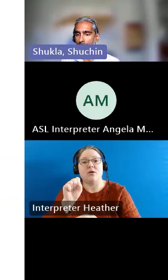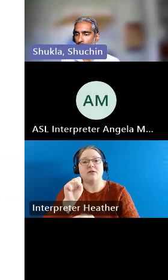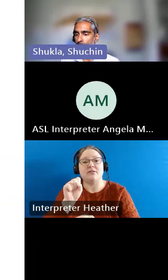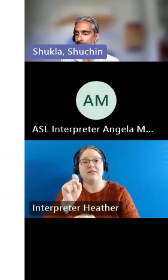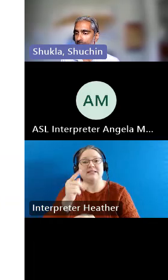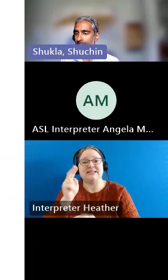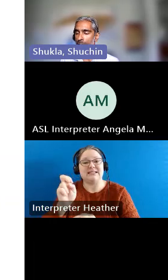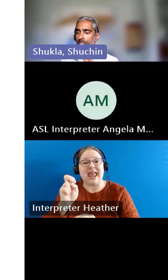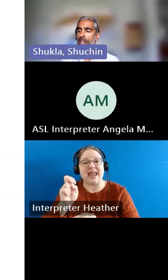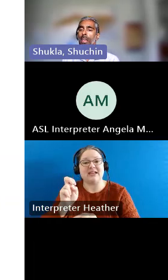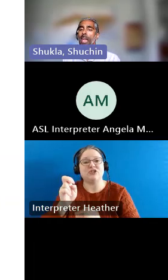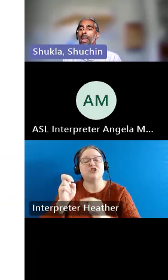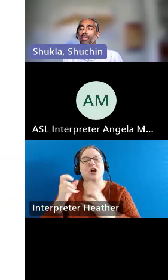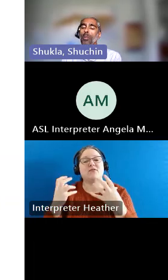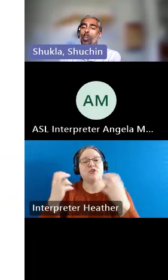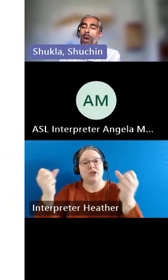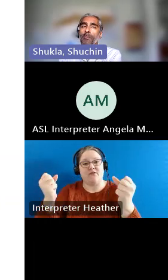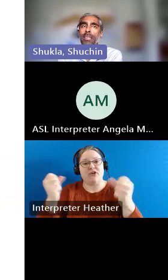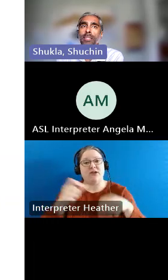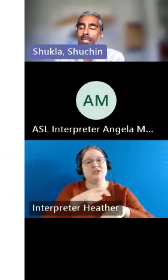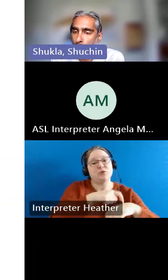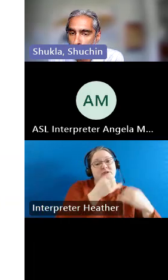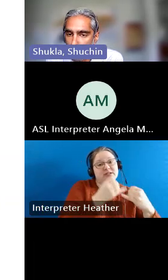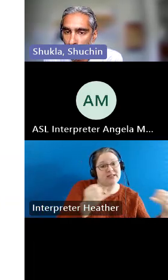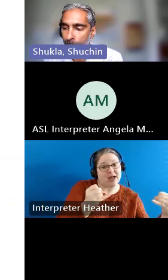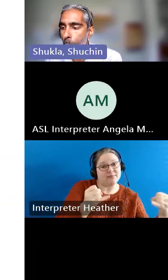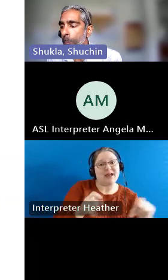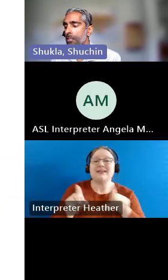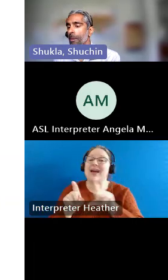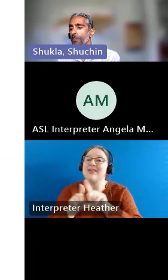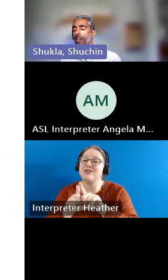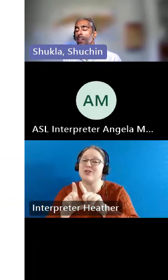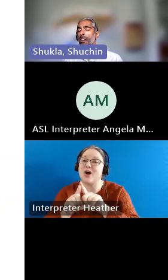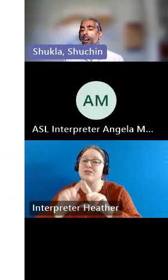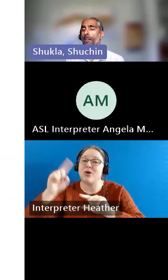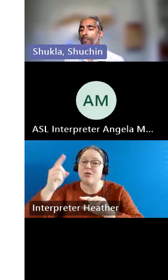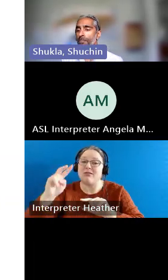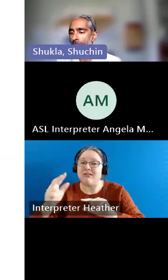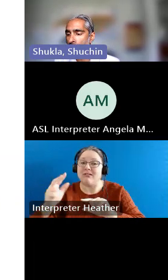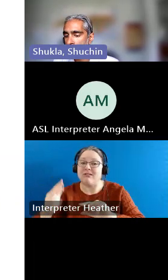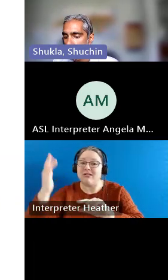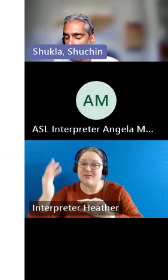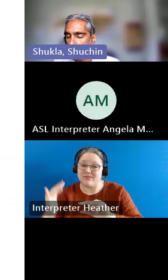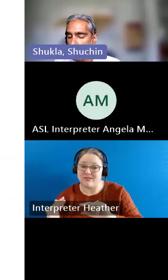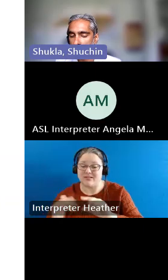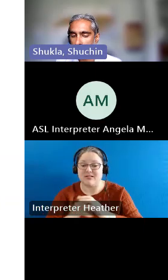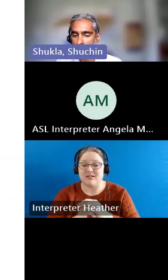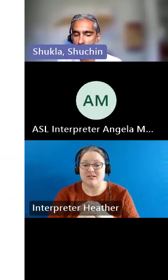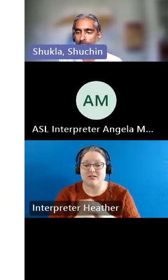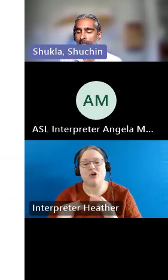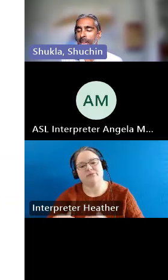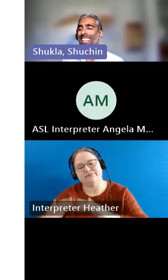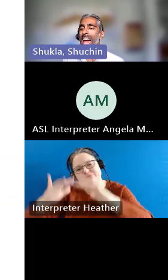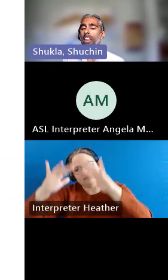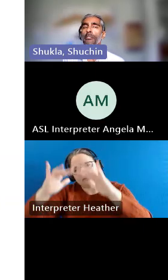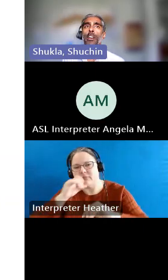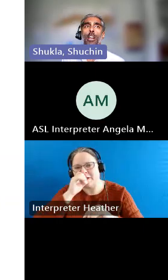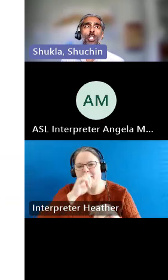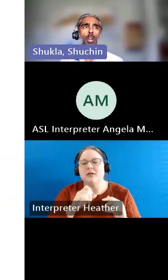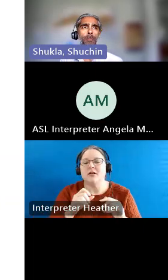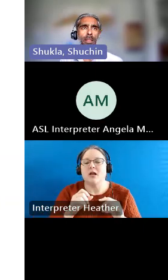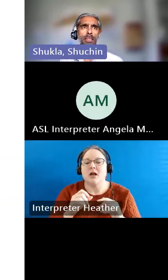So this is the timeline, but this is the stages. And I think one misconception that I'm hoping to address in this talk is